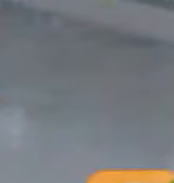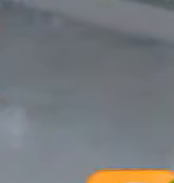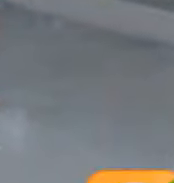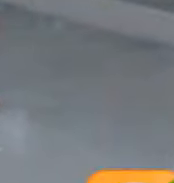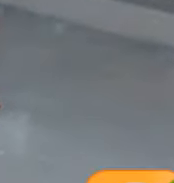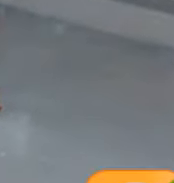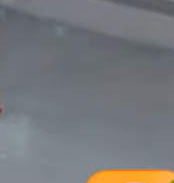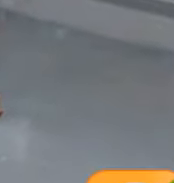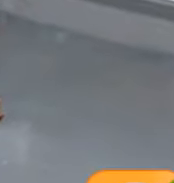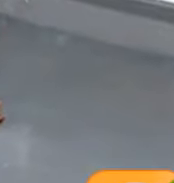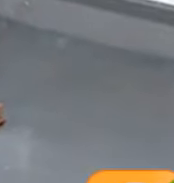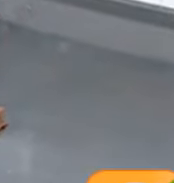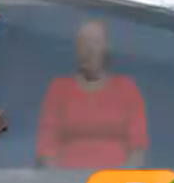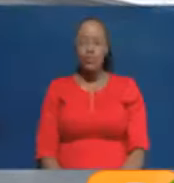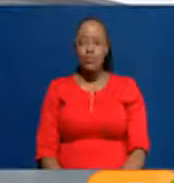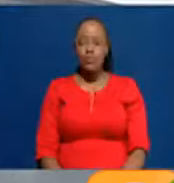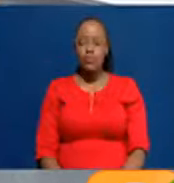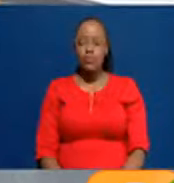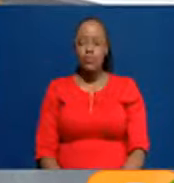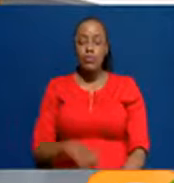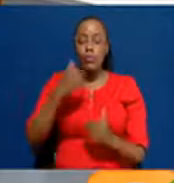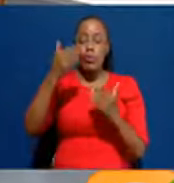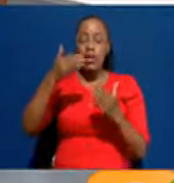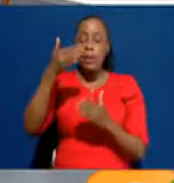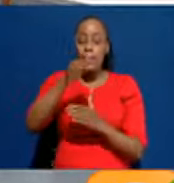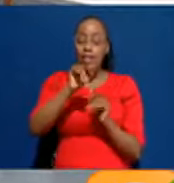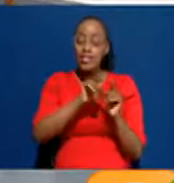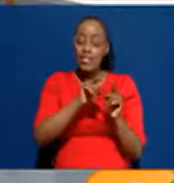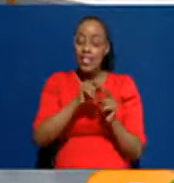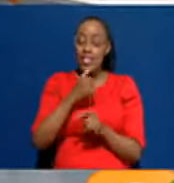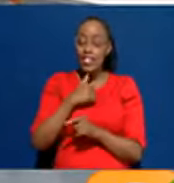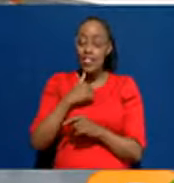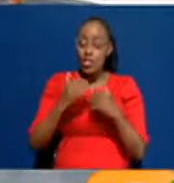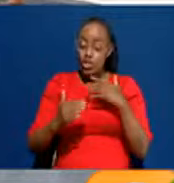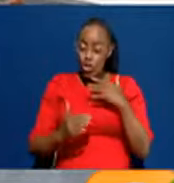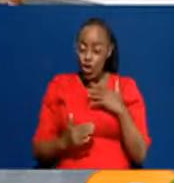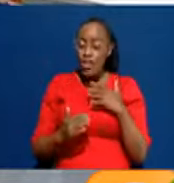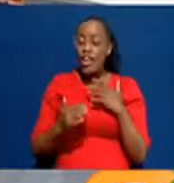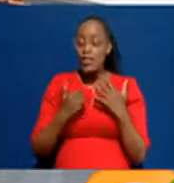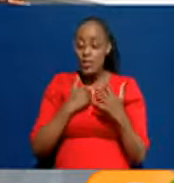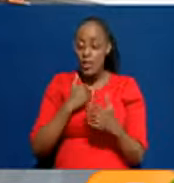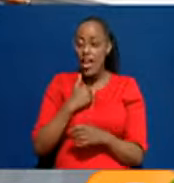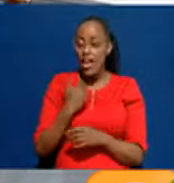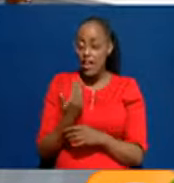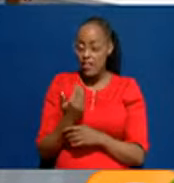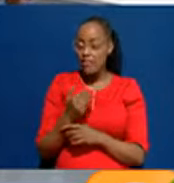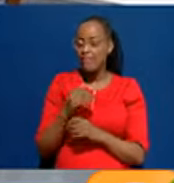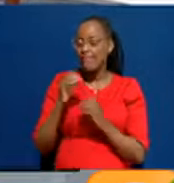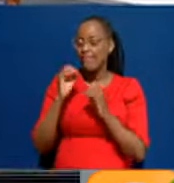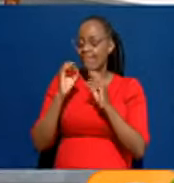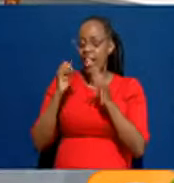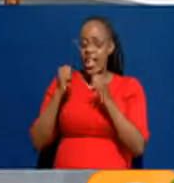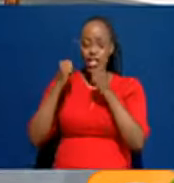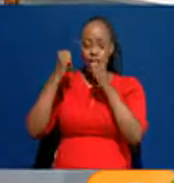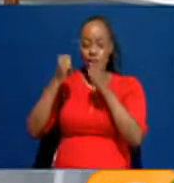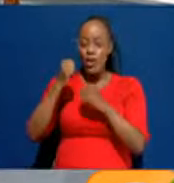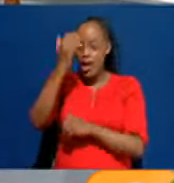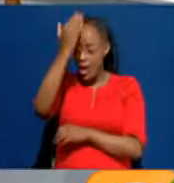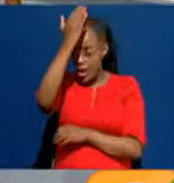Back to Jeff Kanenge Live here at Citizen Television. What a treat and an honor it is to have such a superstar, a